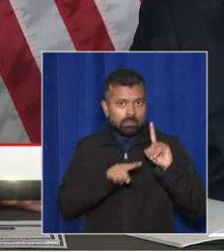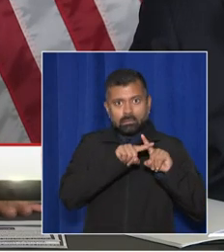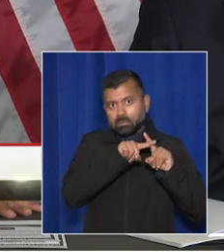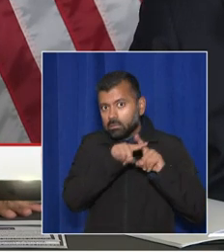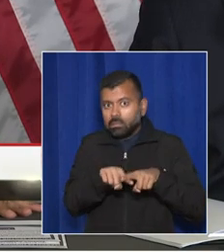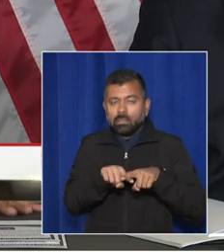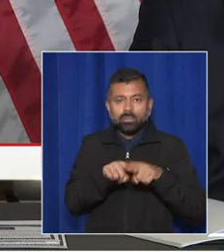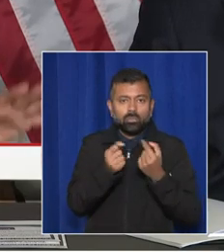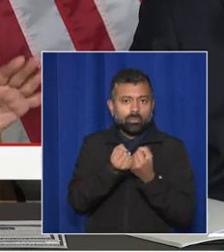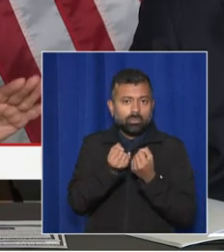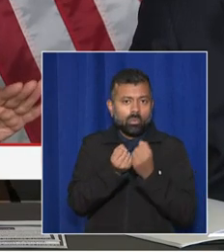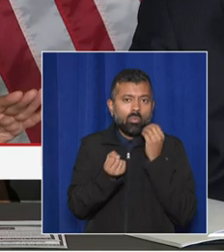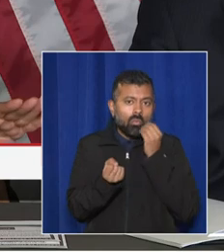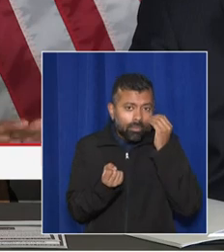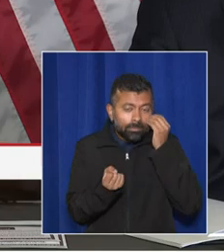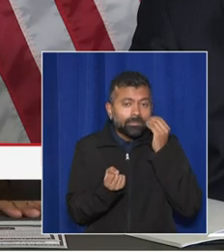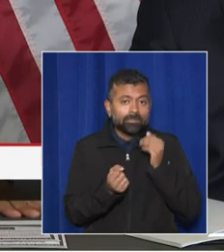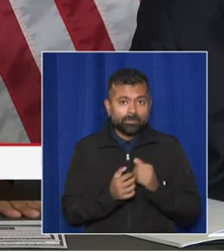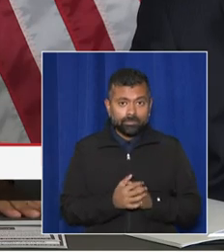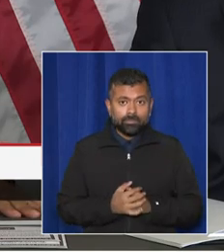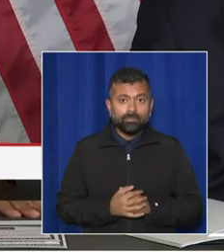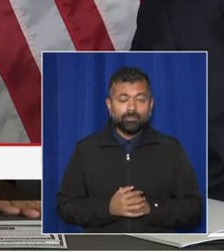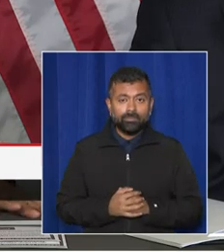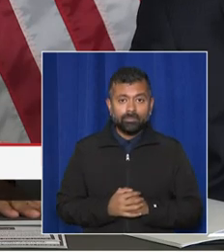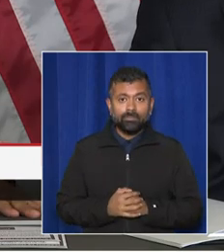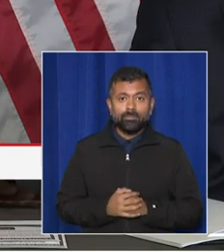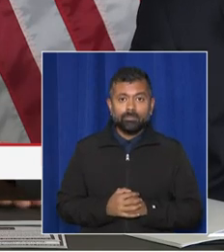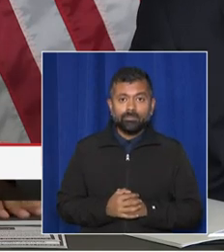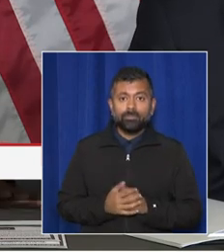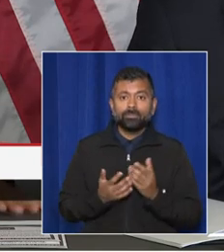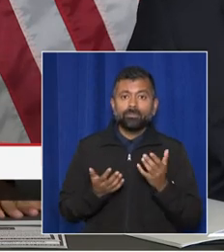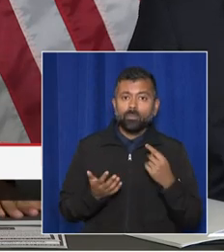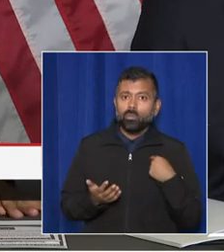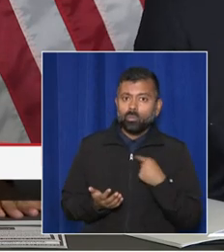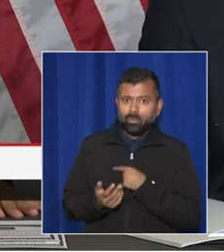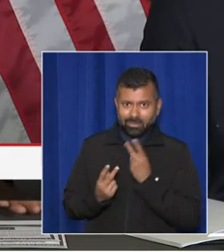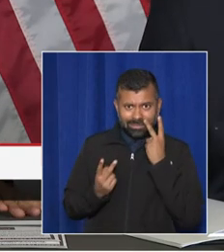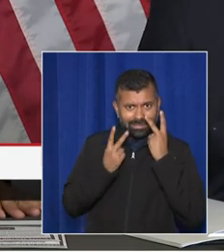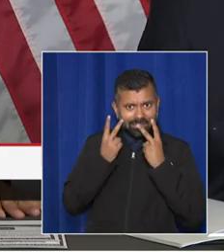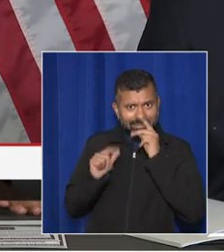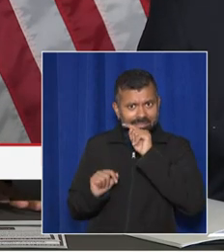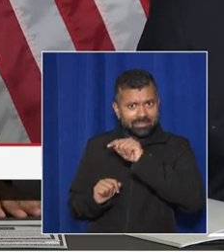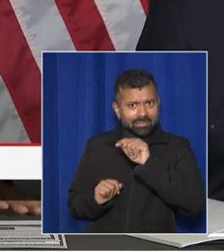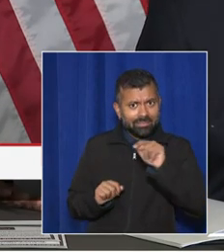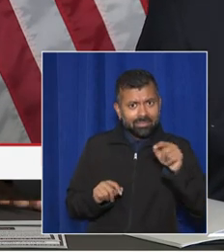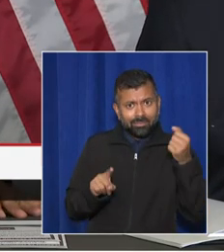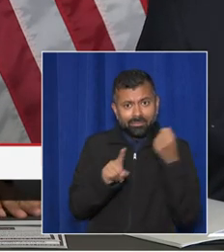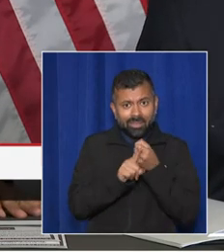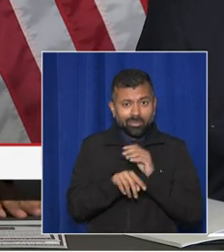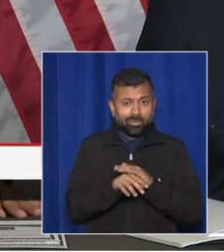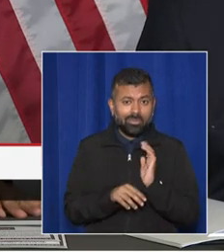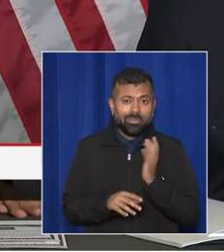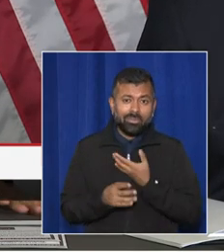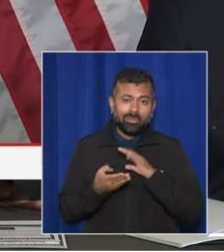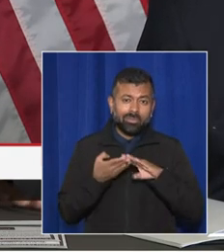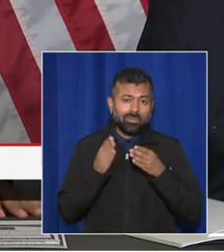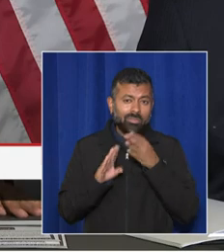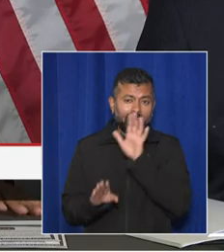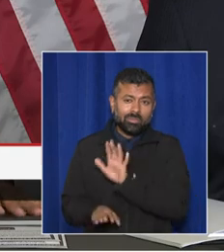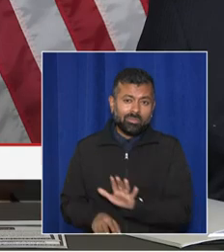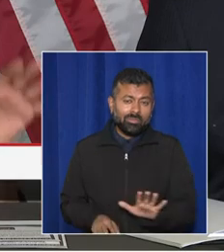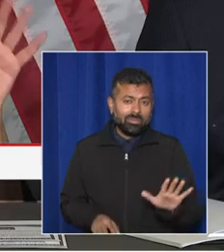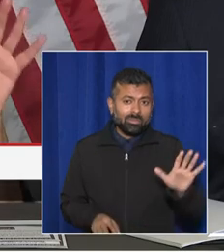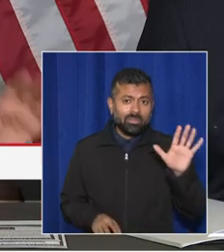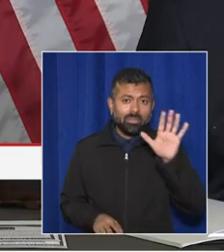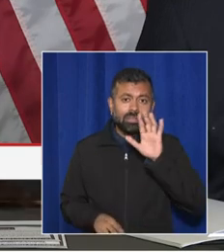city. And the people who are getting Medicaid and other people who may be adjacent to them, living in those buildings or going to school